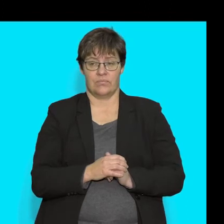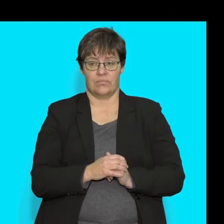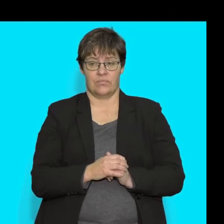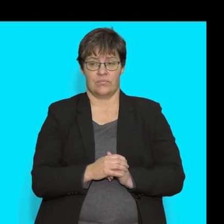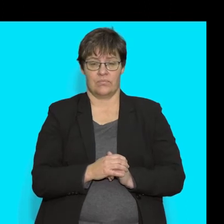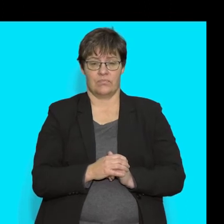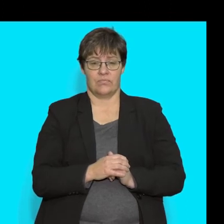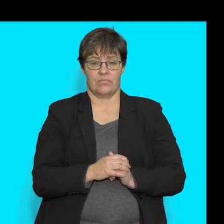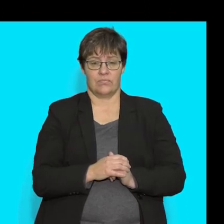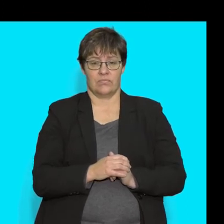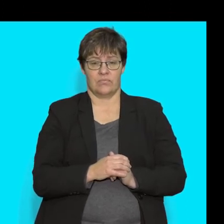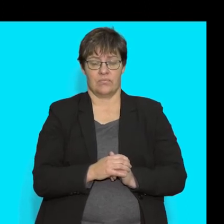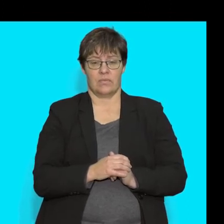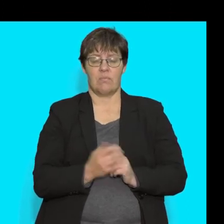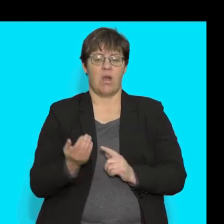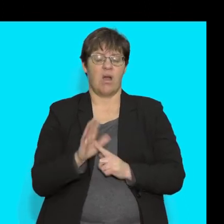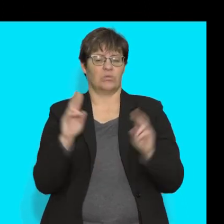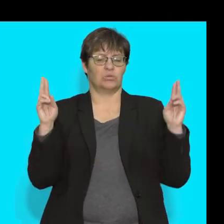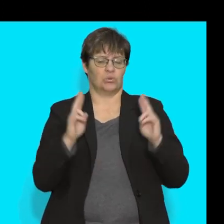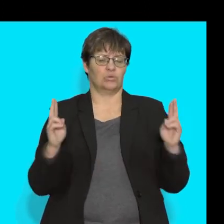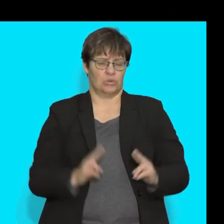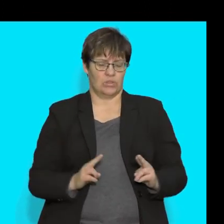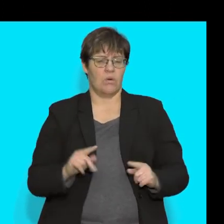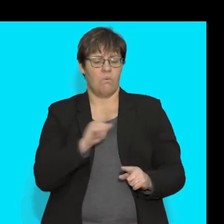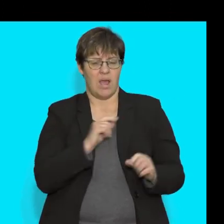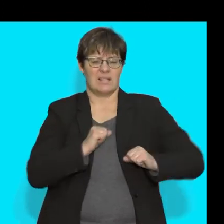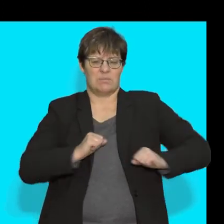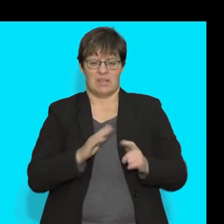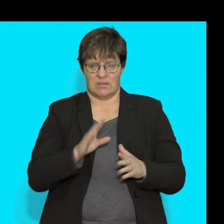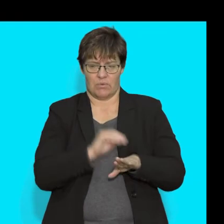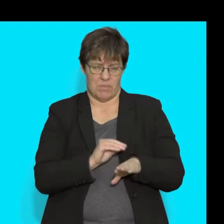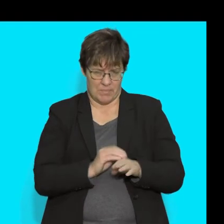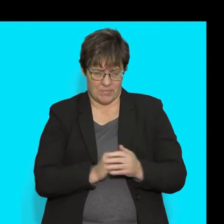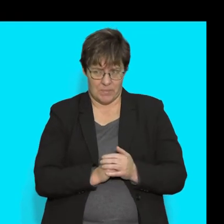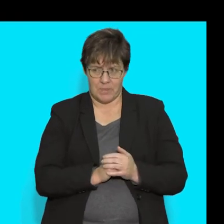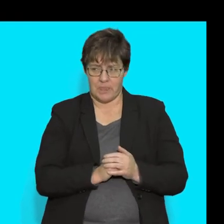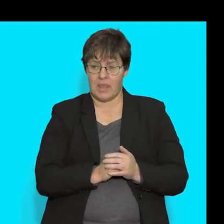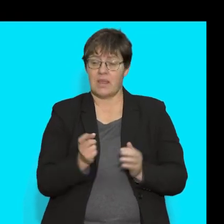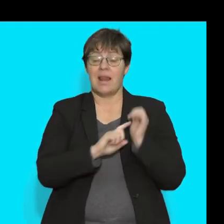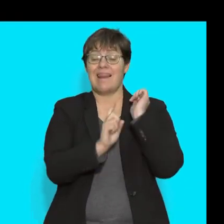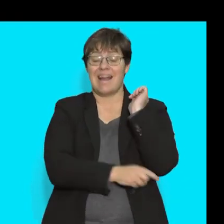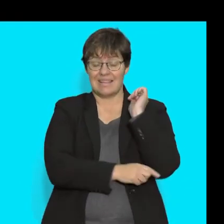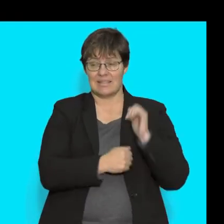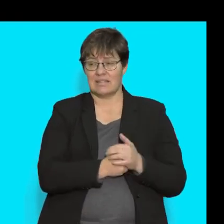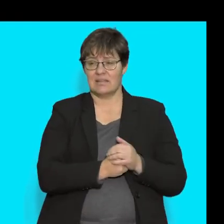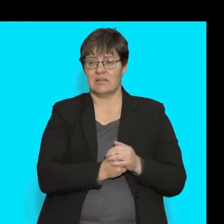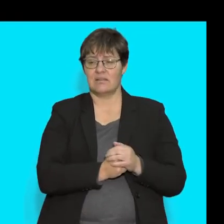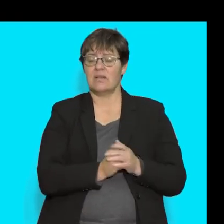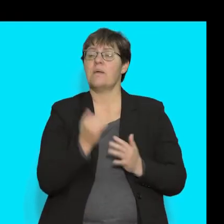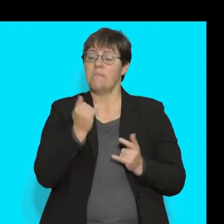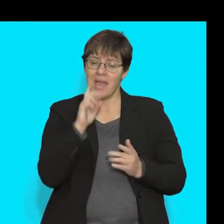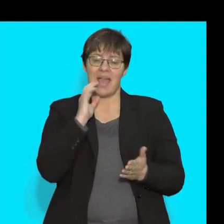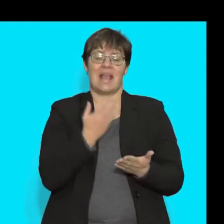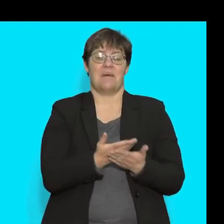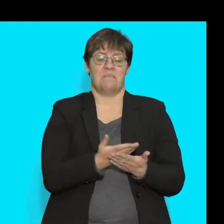right? That's theorem. I'm just shortening them because space might be a problem. And then lastly, then I